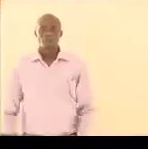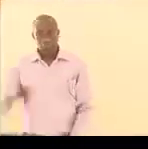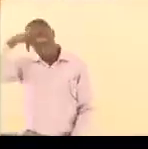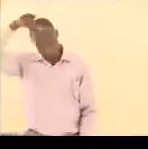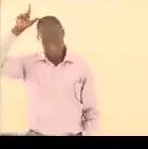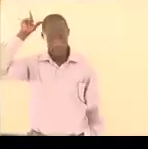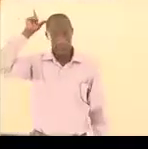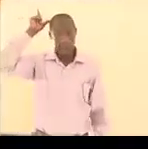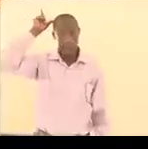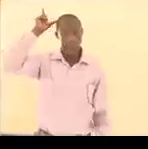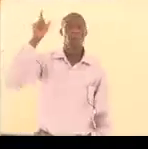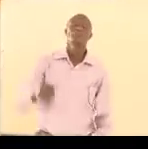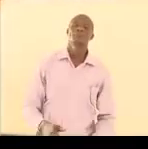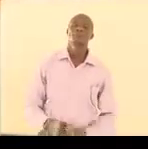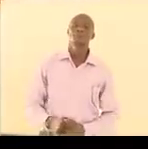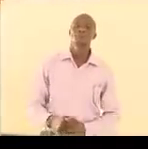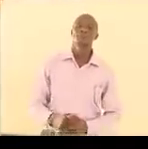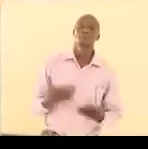a lion.